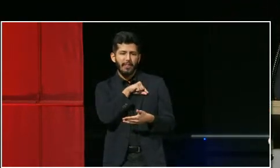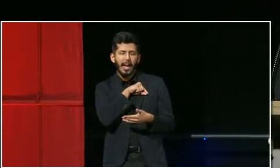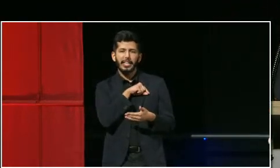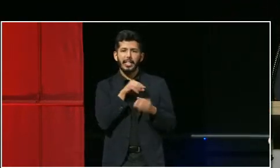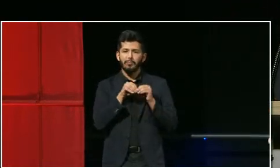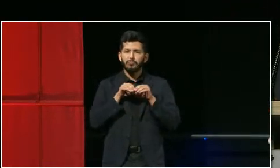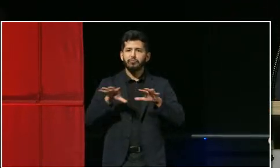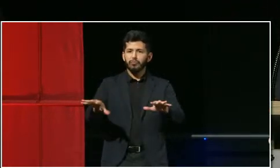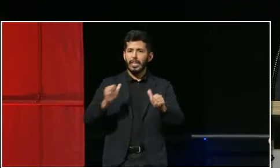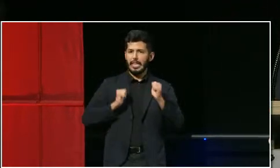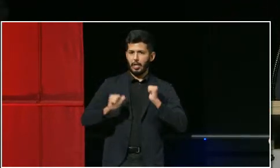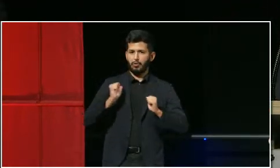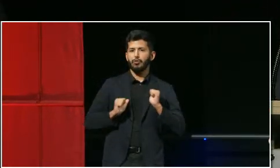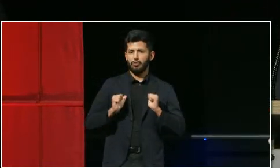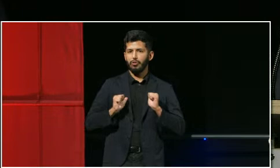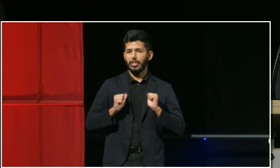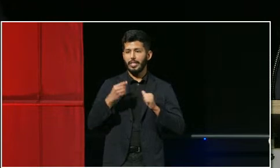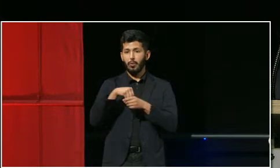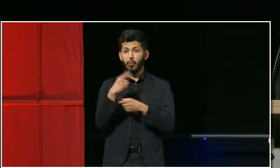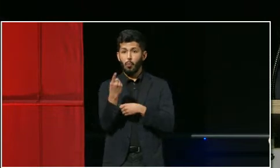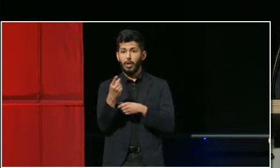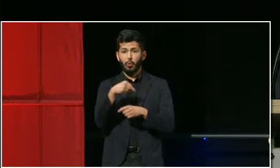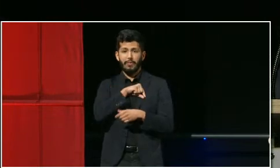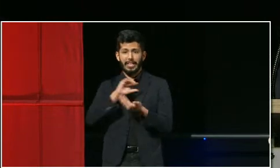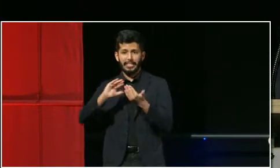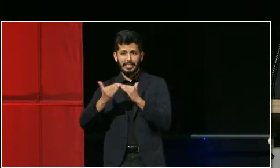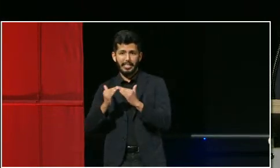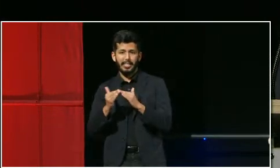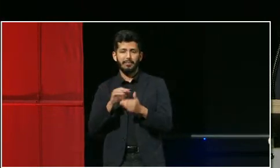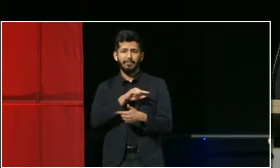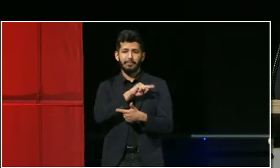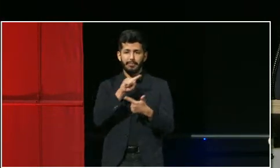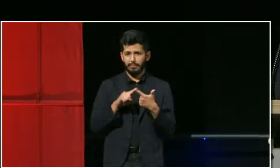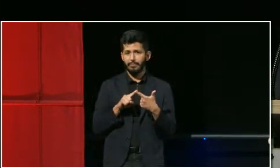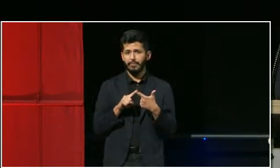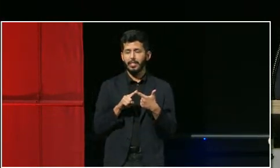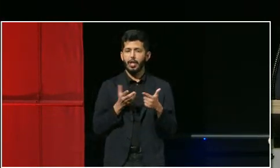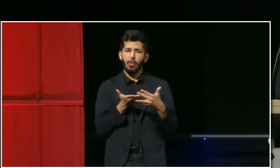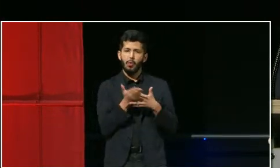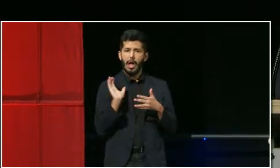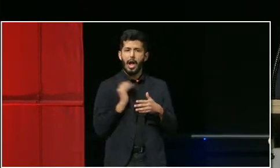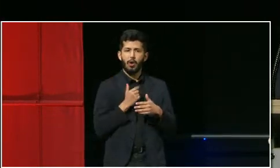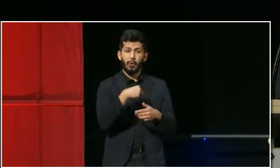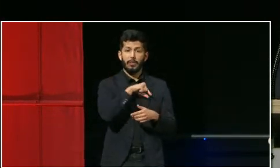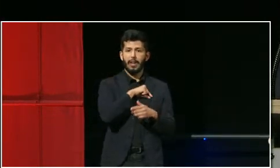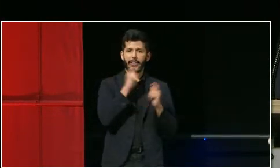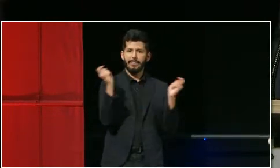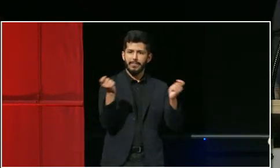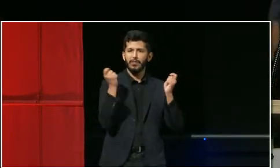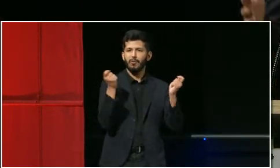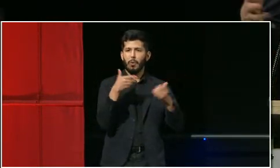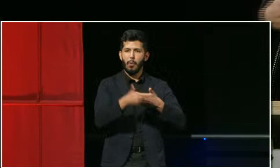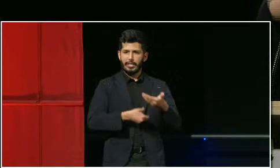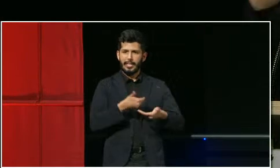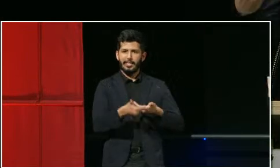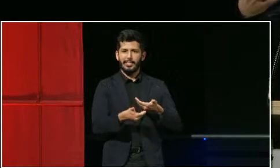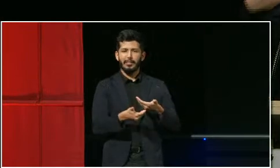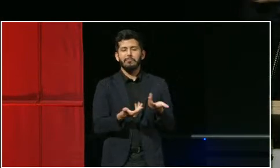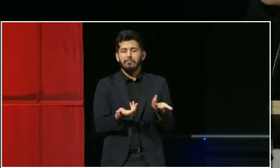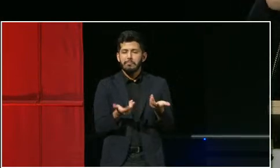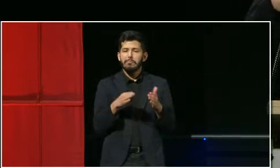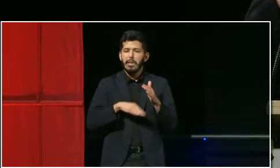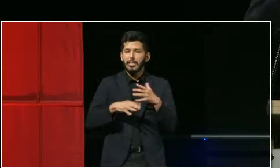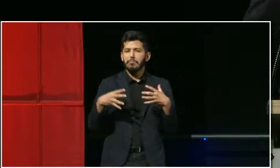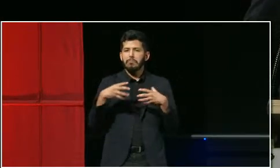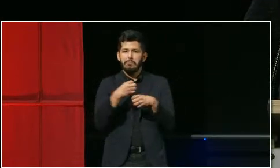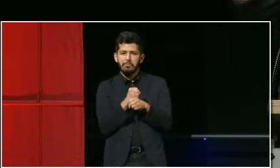theatrical release in one of our qualifying cities. The second method is through our qualifying festival process. Basically, the summation of that is